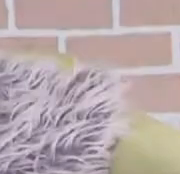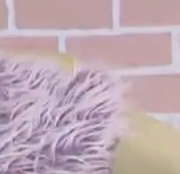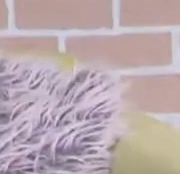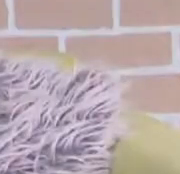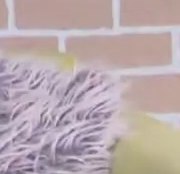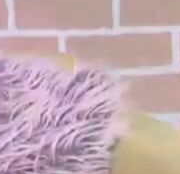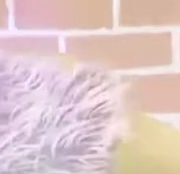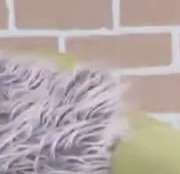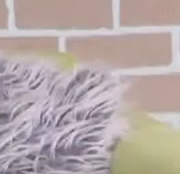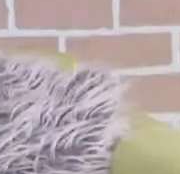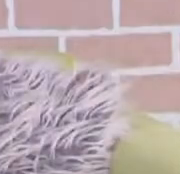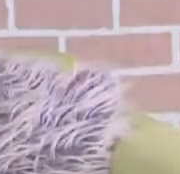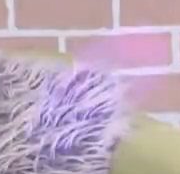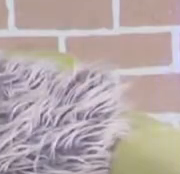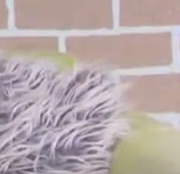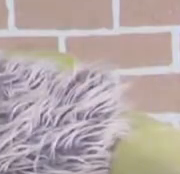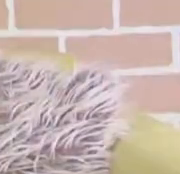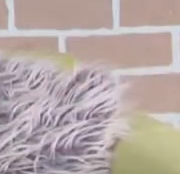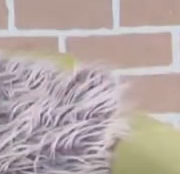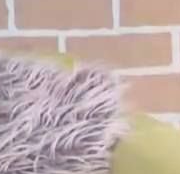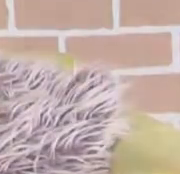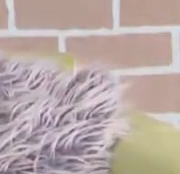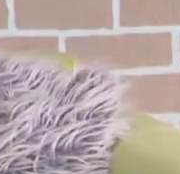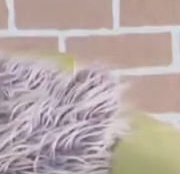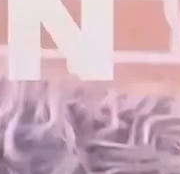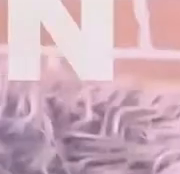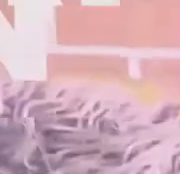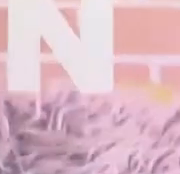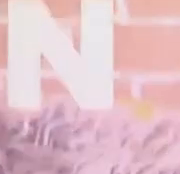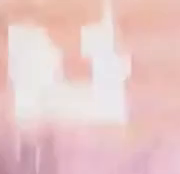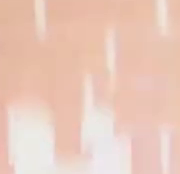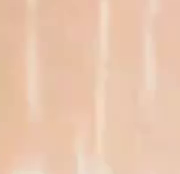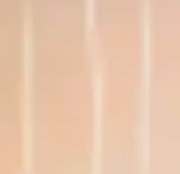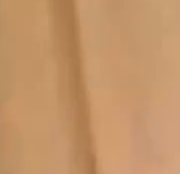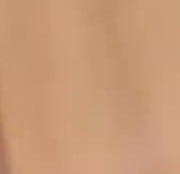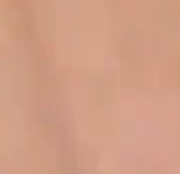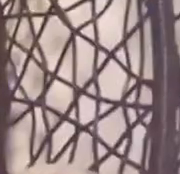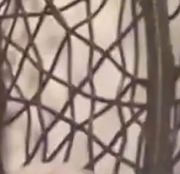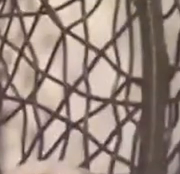back, relax, and enjoy the music videos that I got for you.